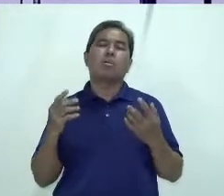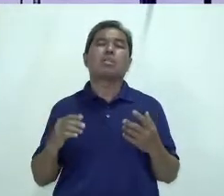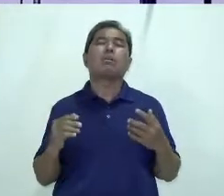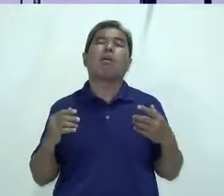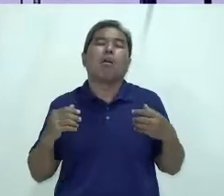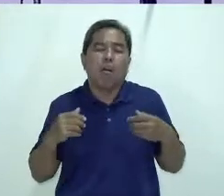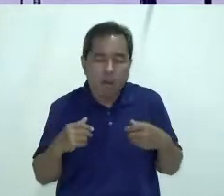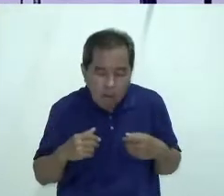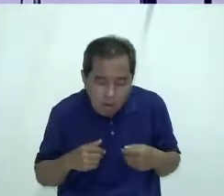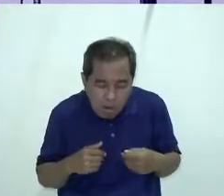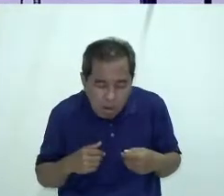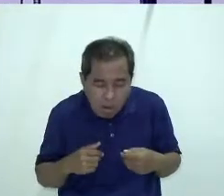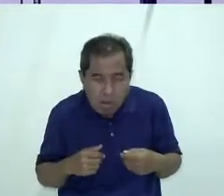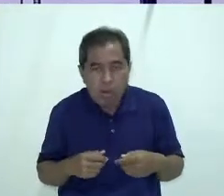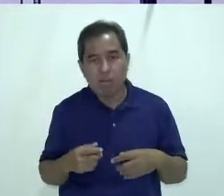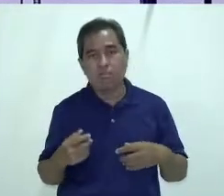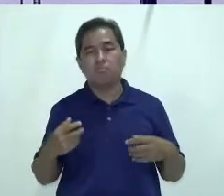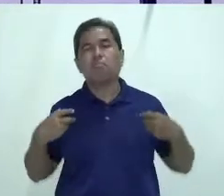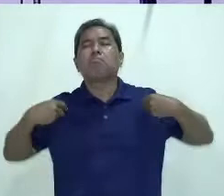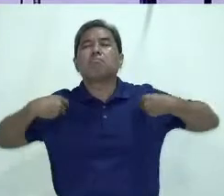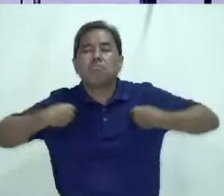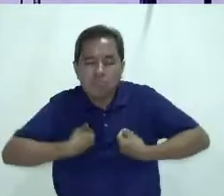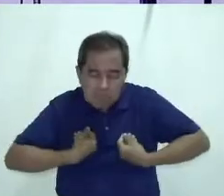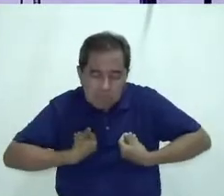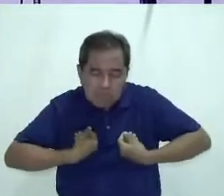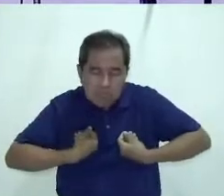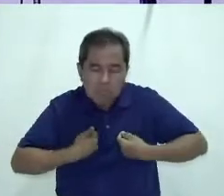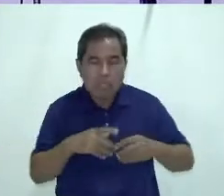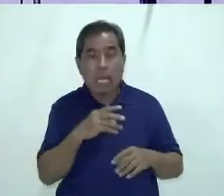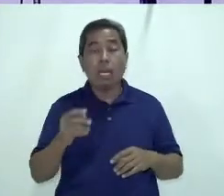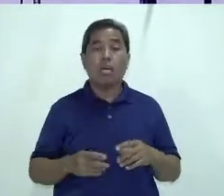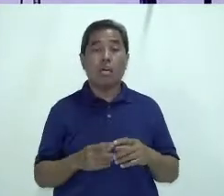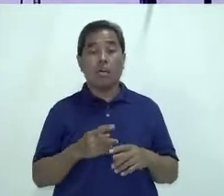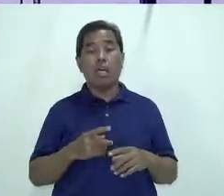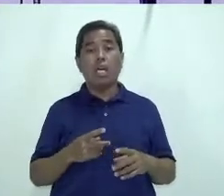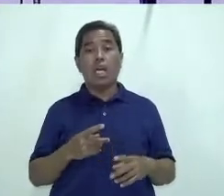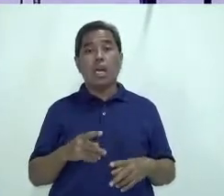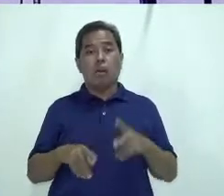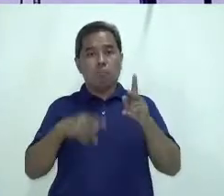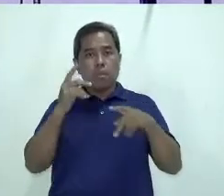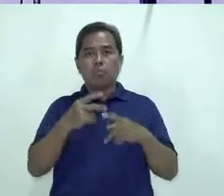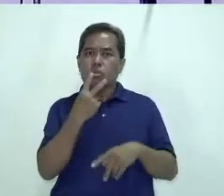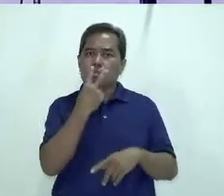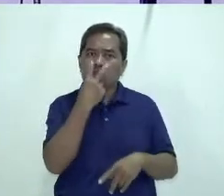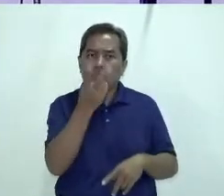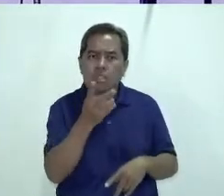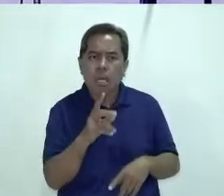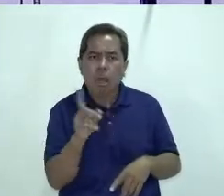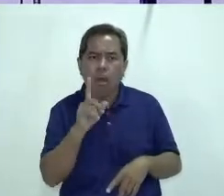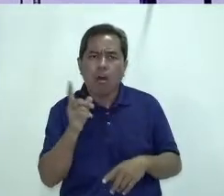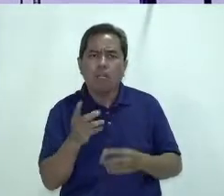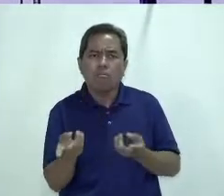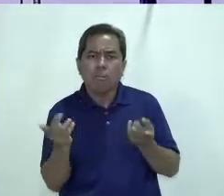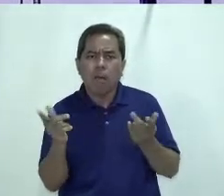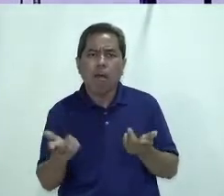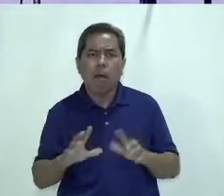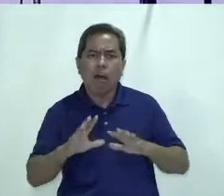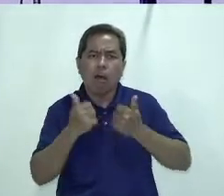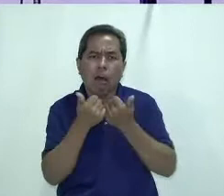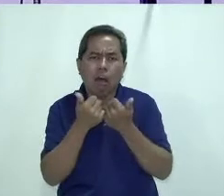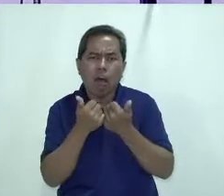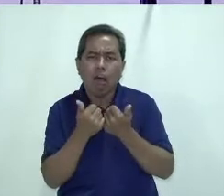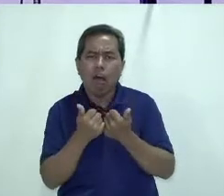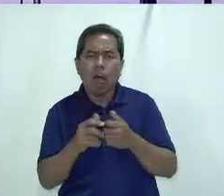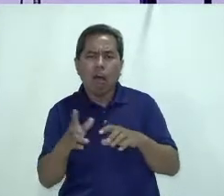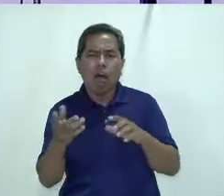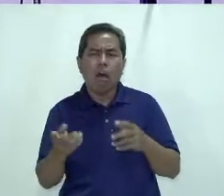walking slower than we used to, and people can tell. And they say, hey, what's going on? Do you have a problem? Even if we don't